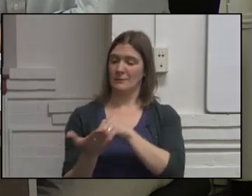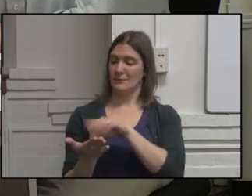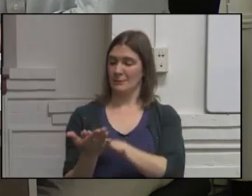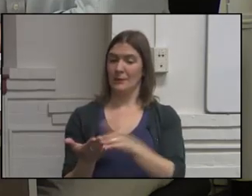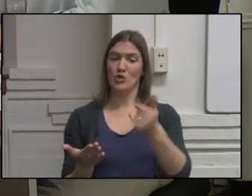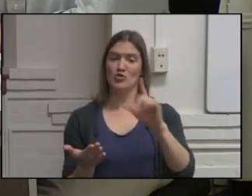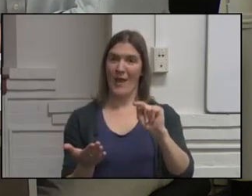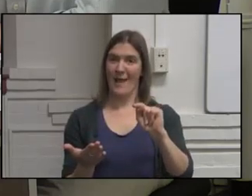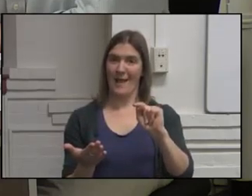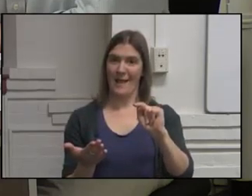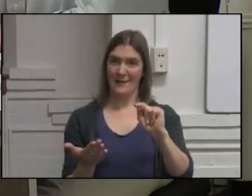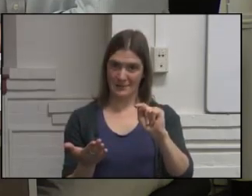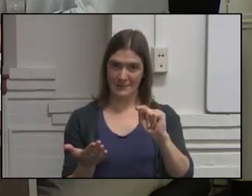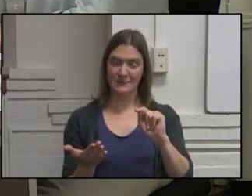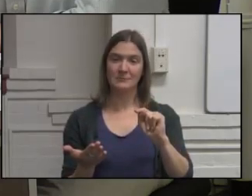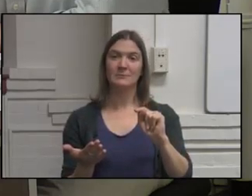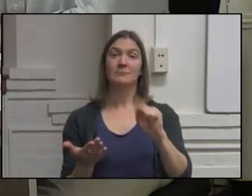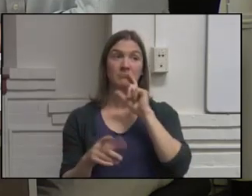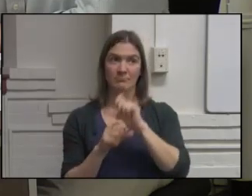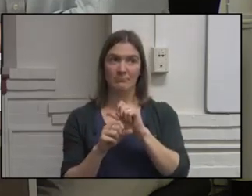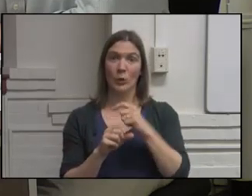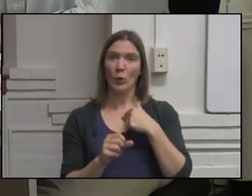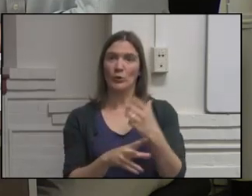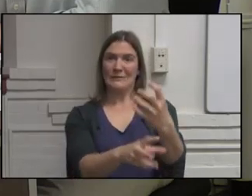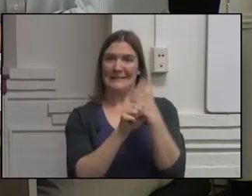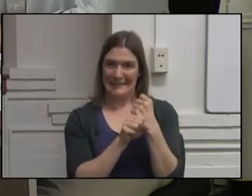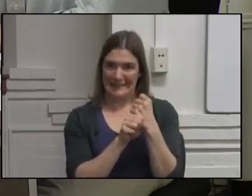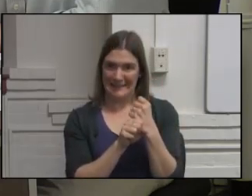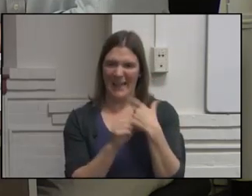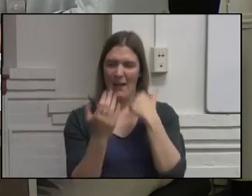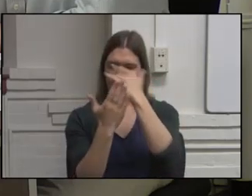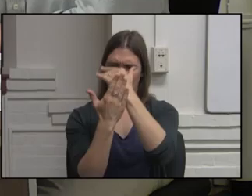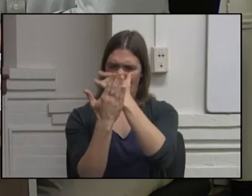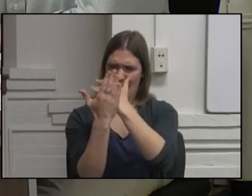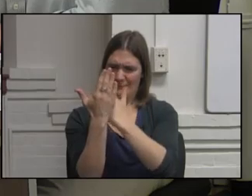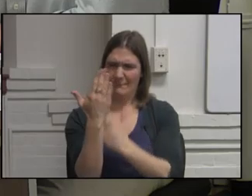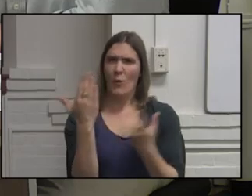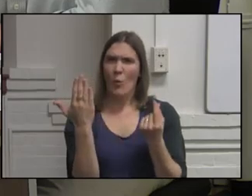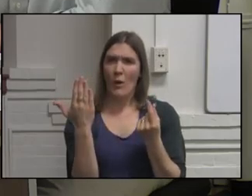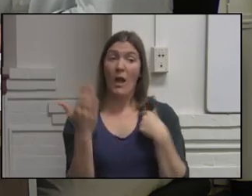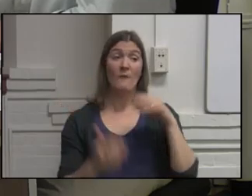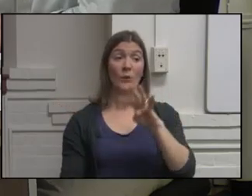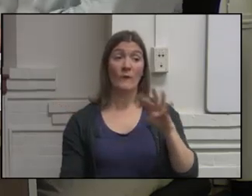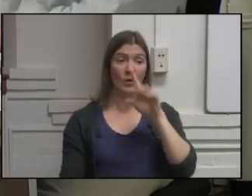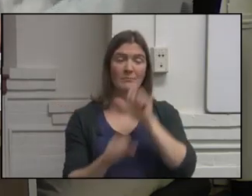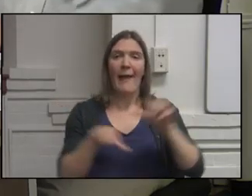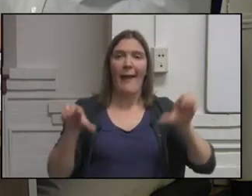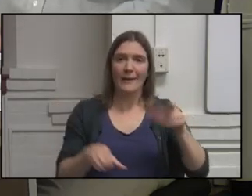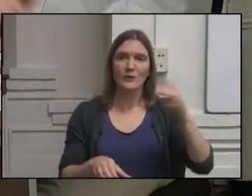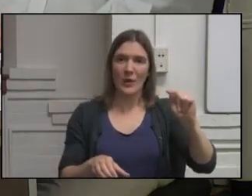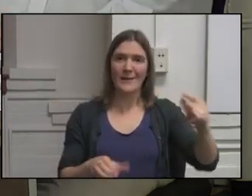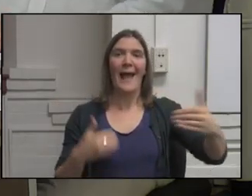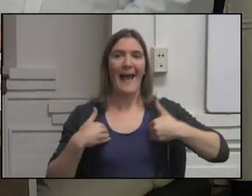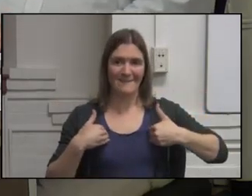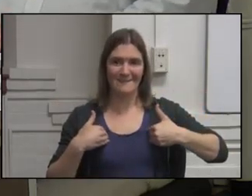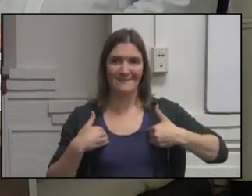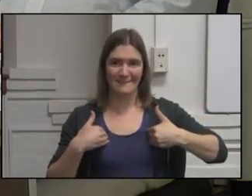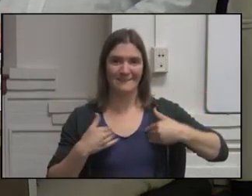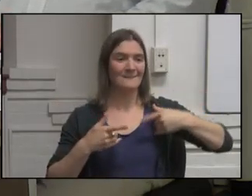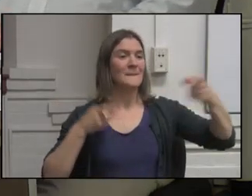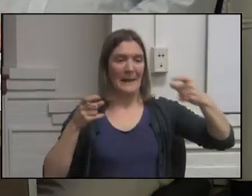on grants that has various information on those grants. And there are 44 active grants that are currently